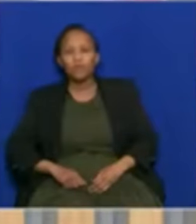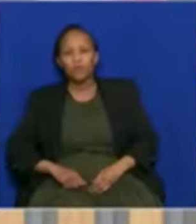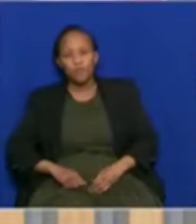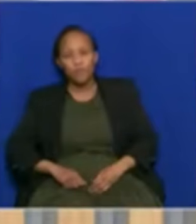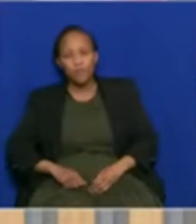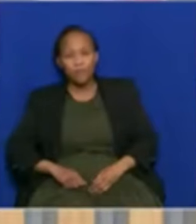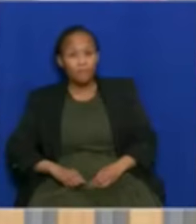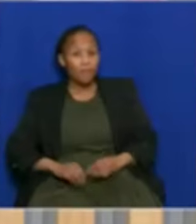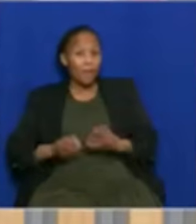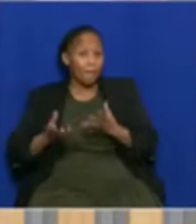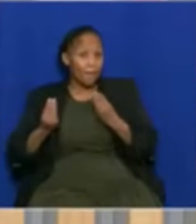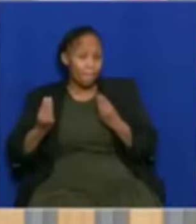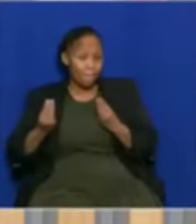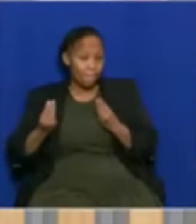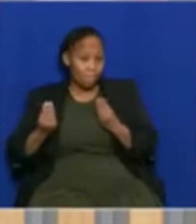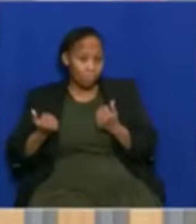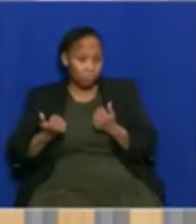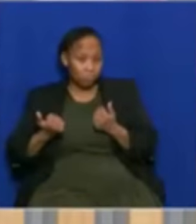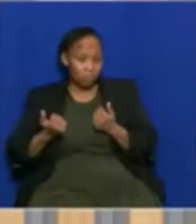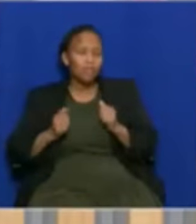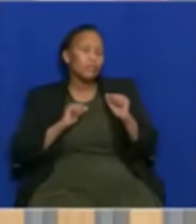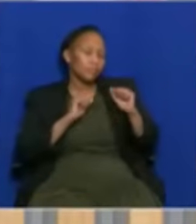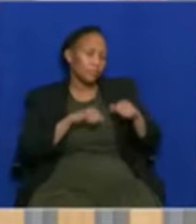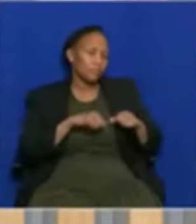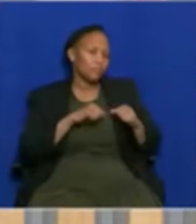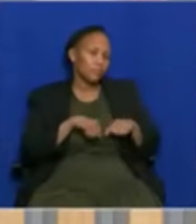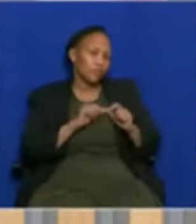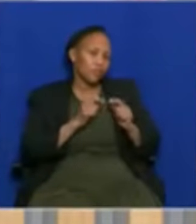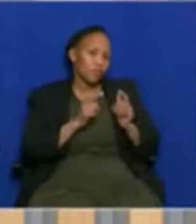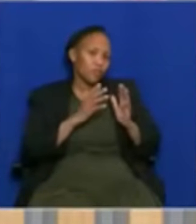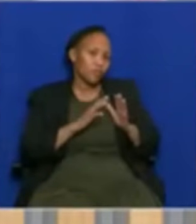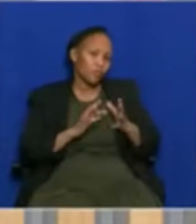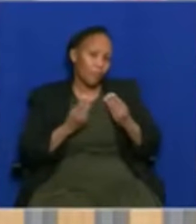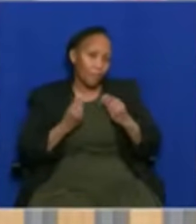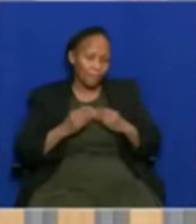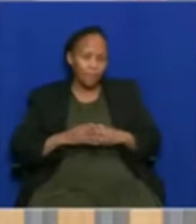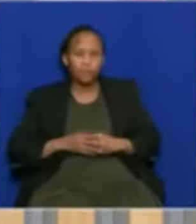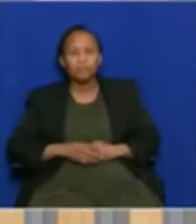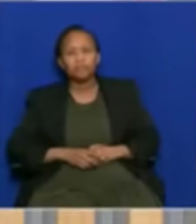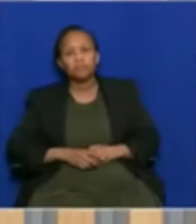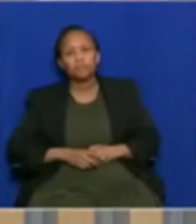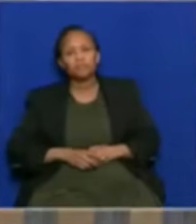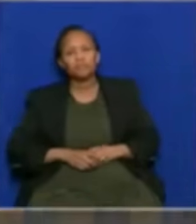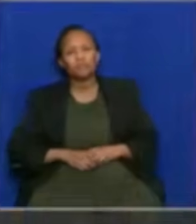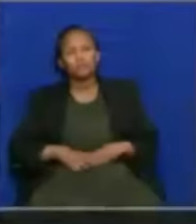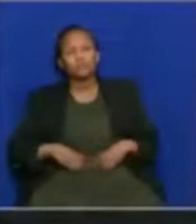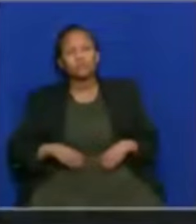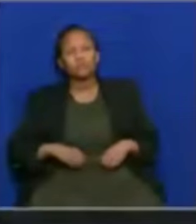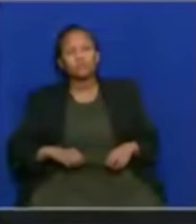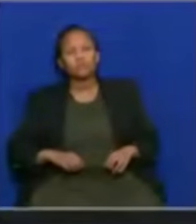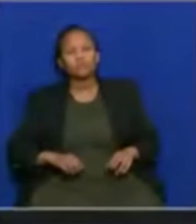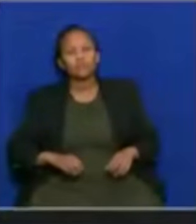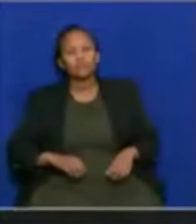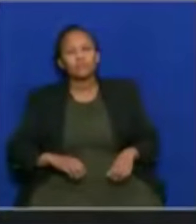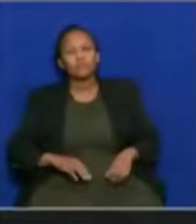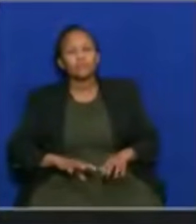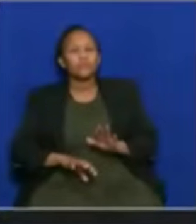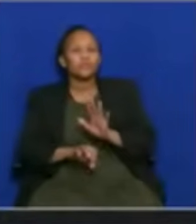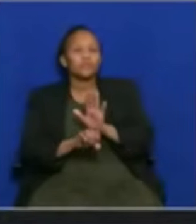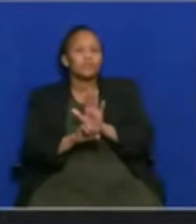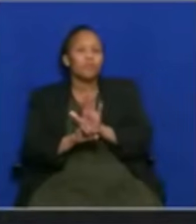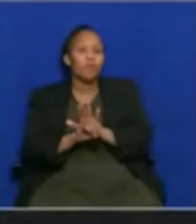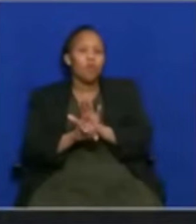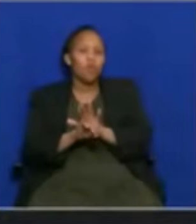Are you there, Colonel? I'm here. So the post is the one that is highlighted is